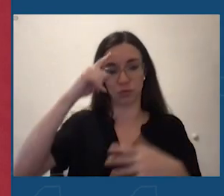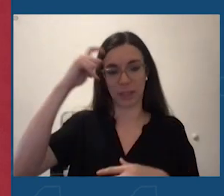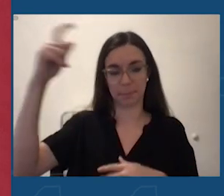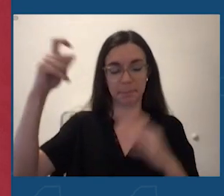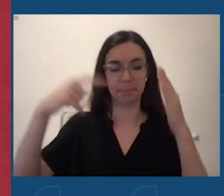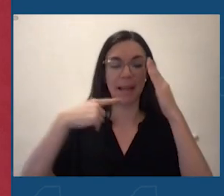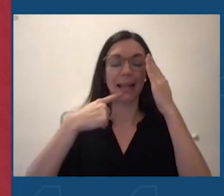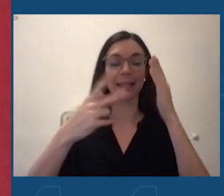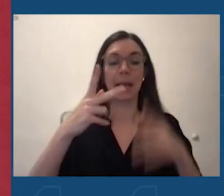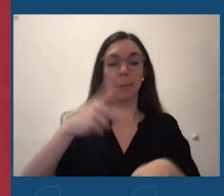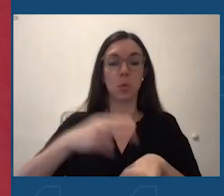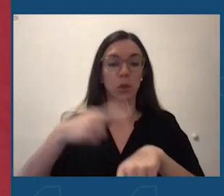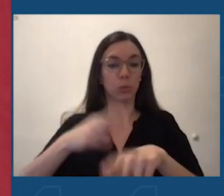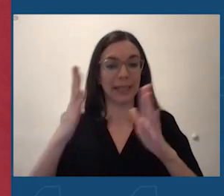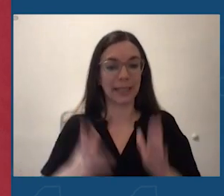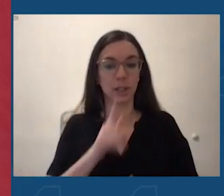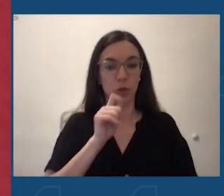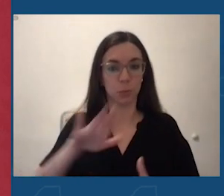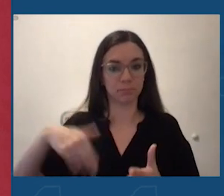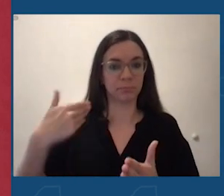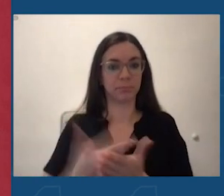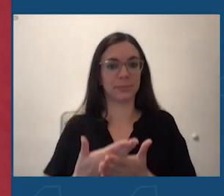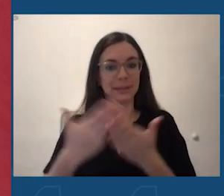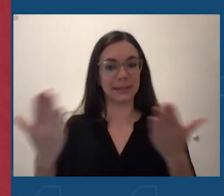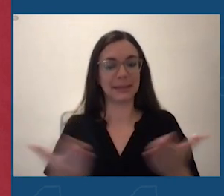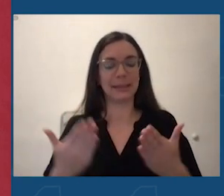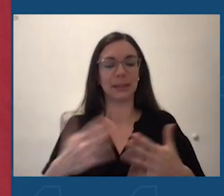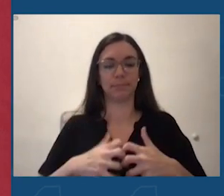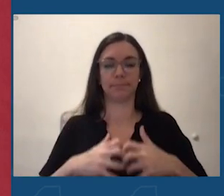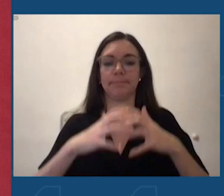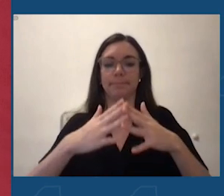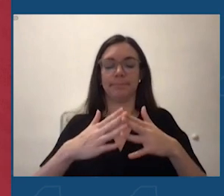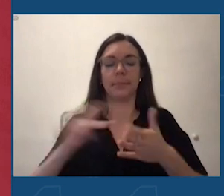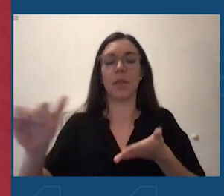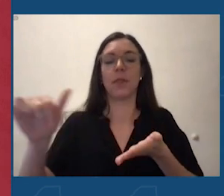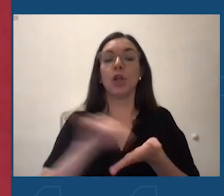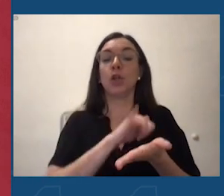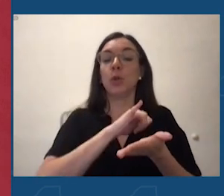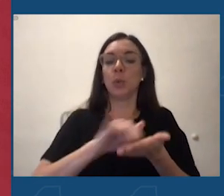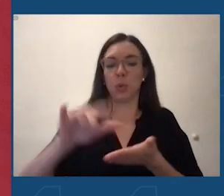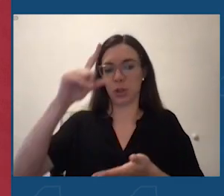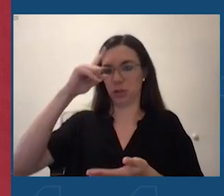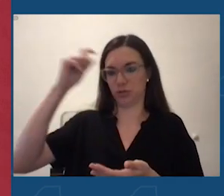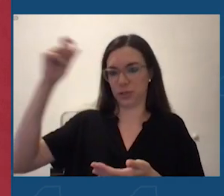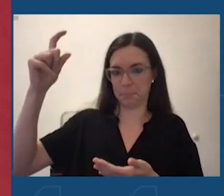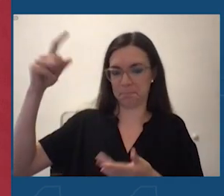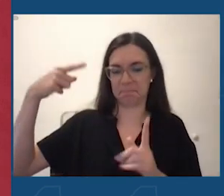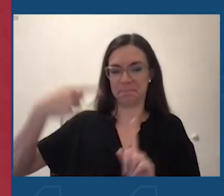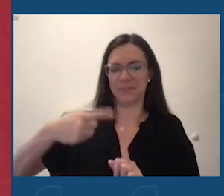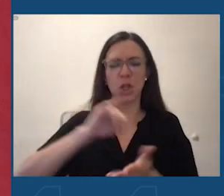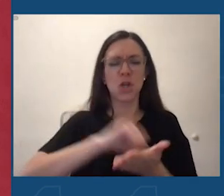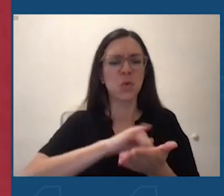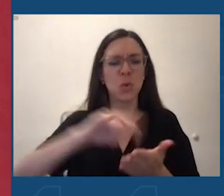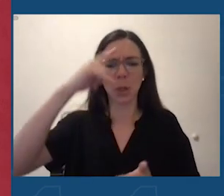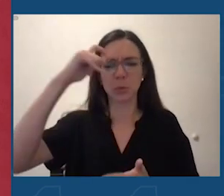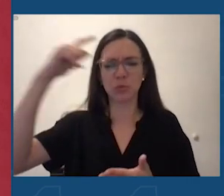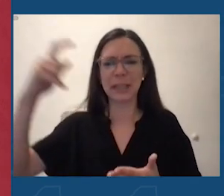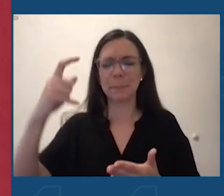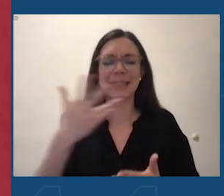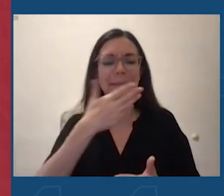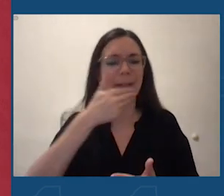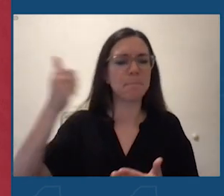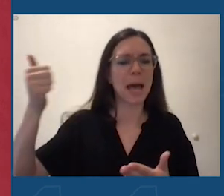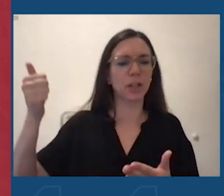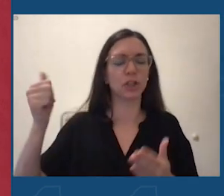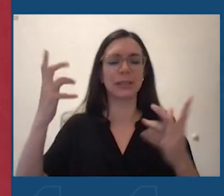who found their way to this community have now created what we call the New York dream. The New York dream is even better. It celebrates